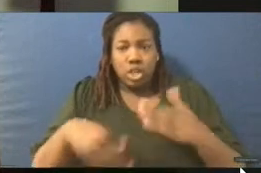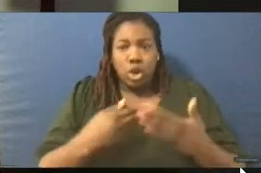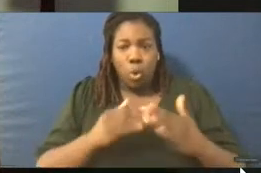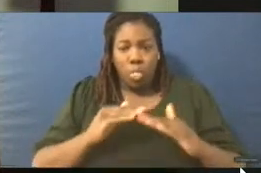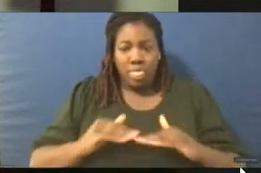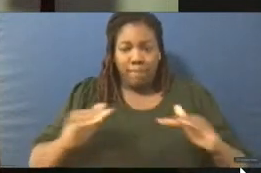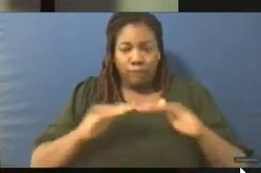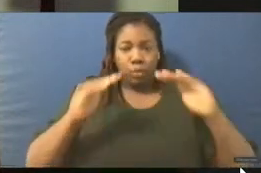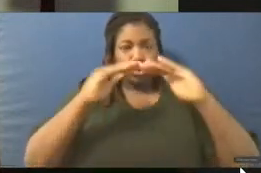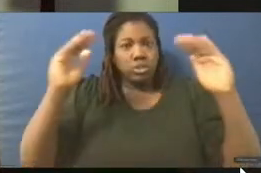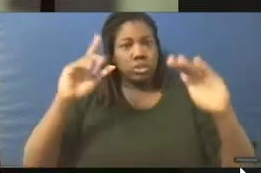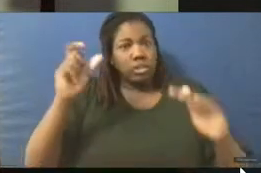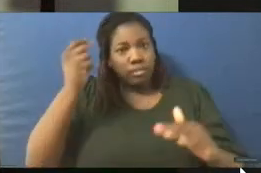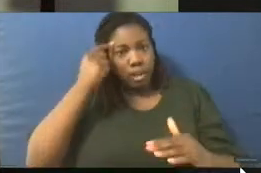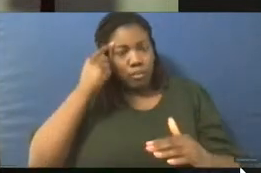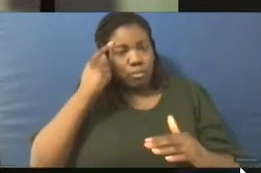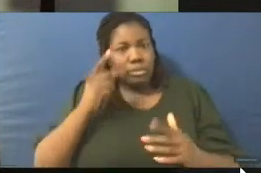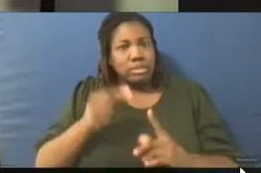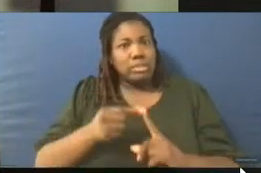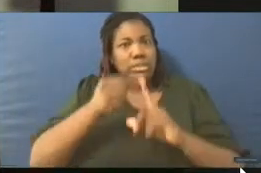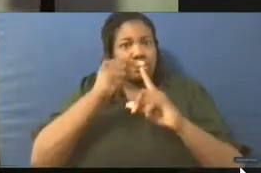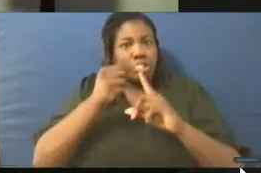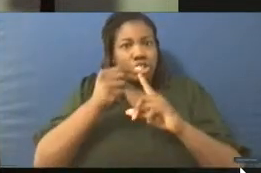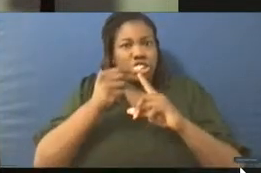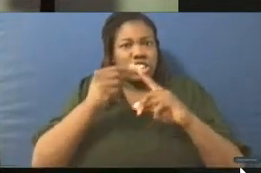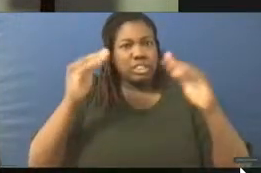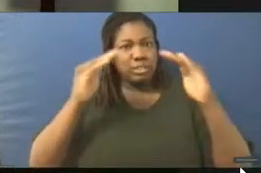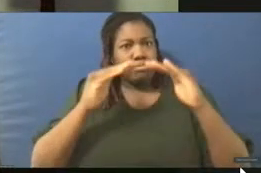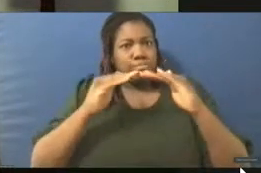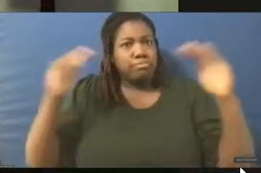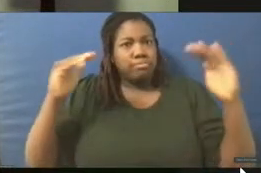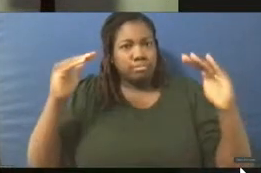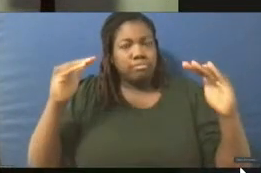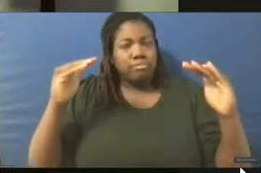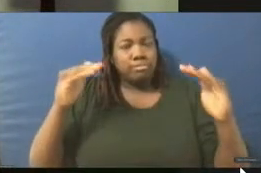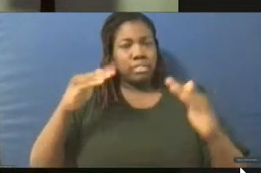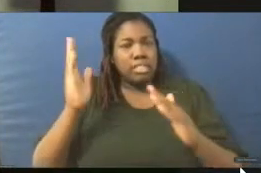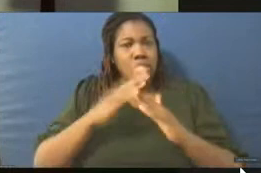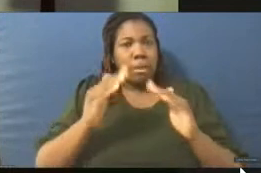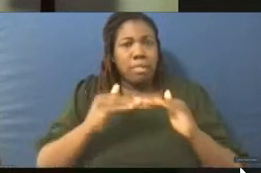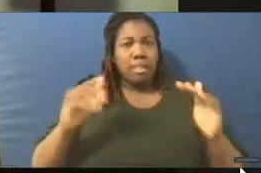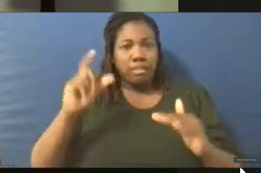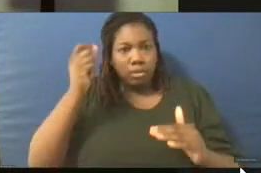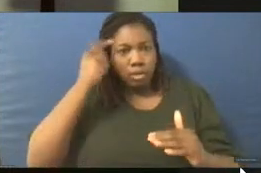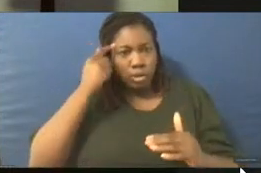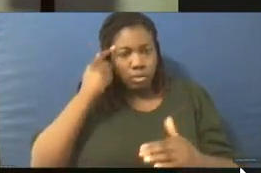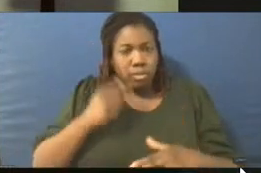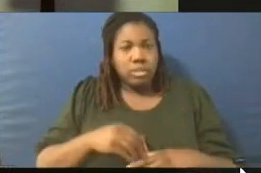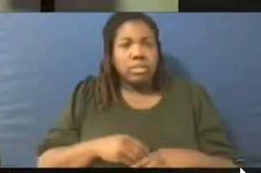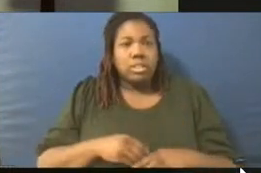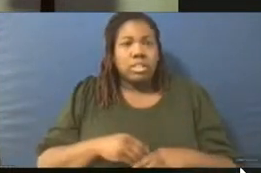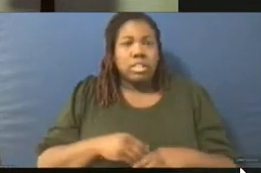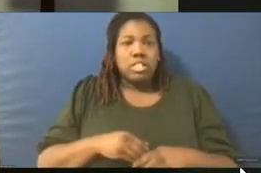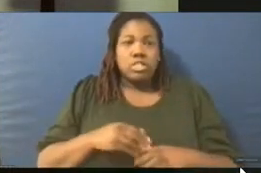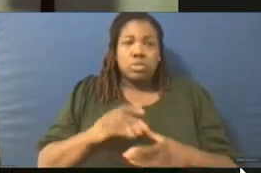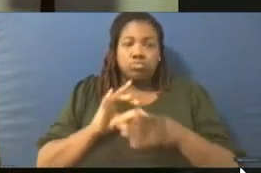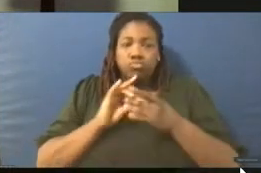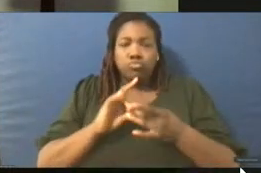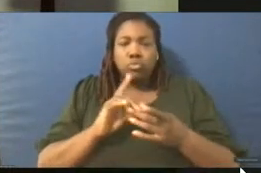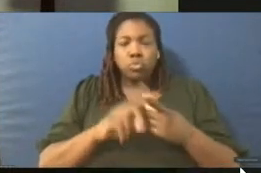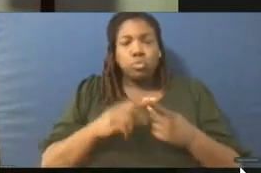So I just want to uplift the recommendations under problem statement number 2,